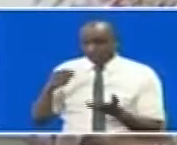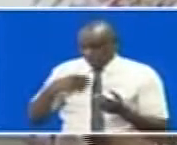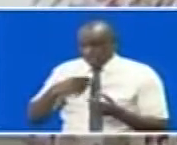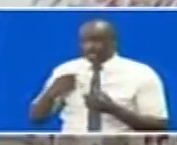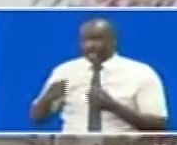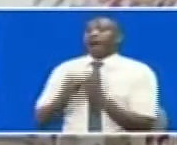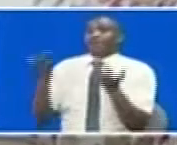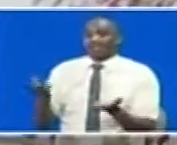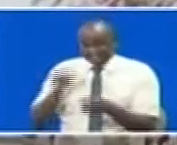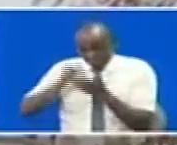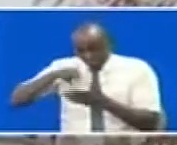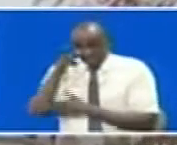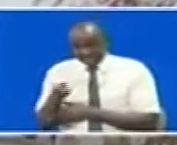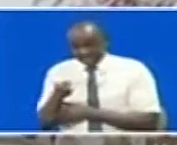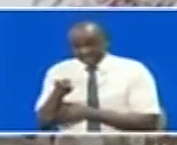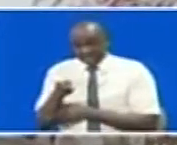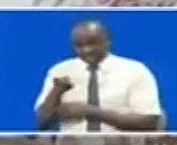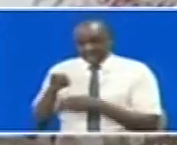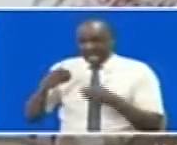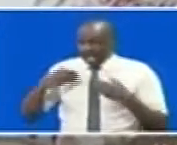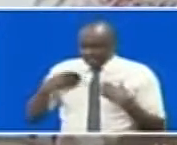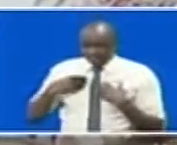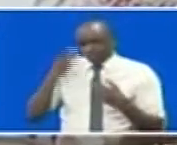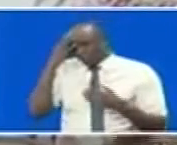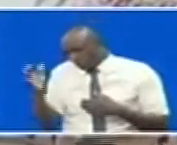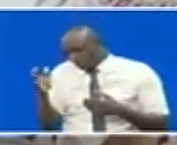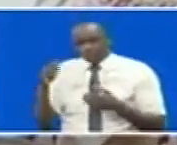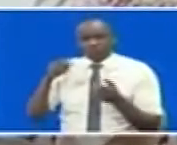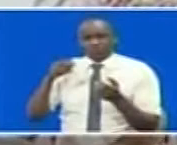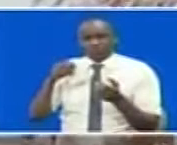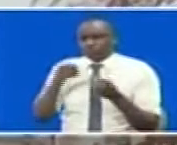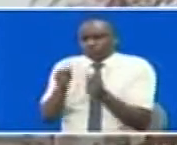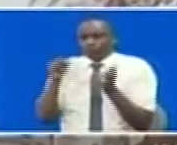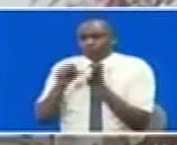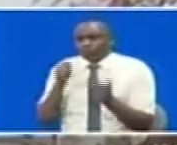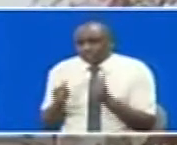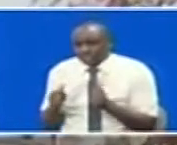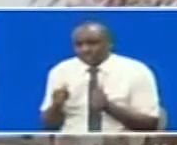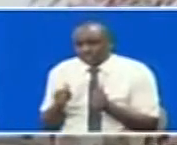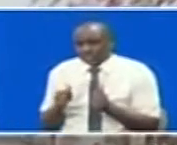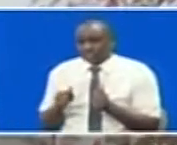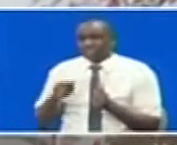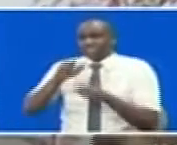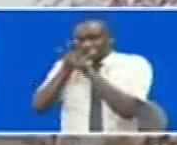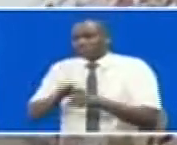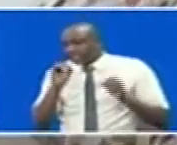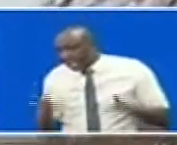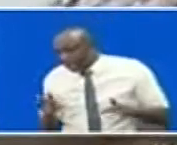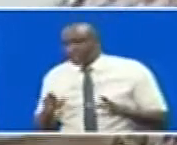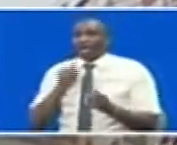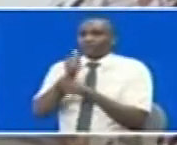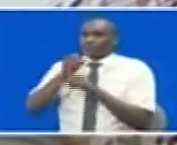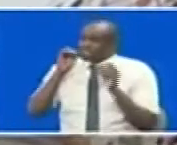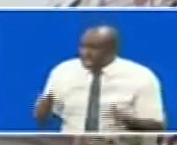reactionary. Mm-hmm. When you read it, it doesn't lend itself. You don't know what mischief is being cured. Mm-hmm. Don't discriminate, don't insult,